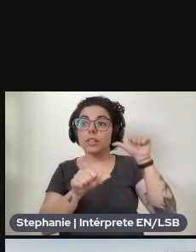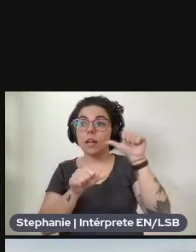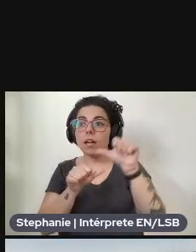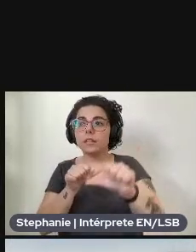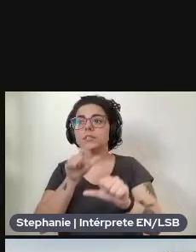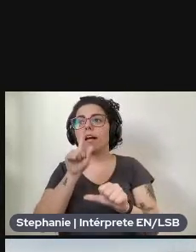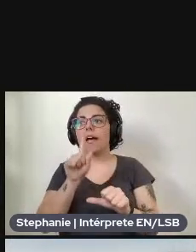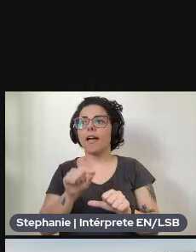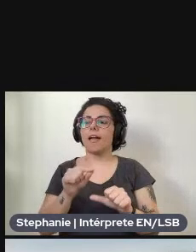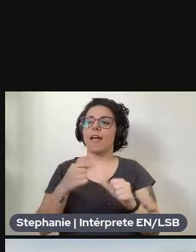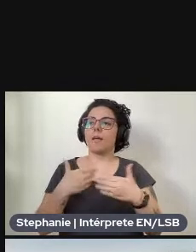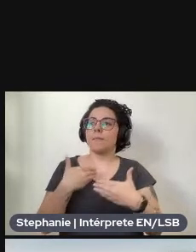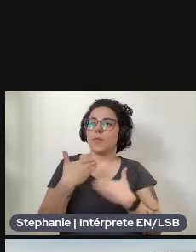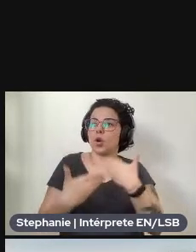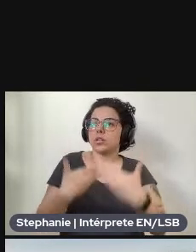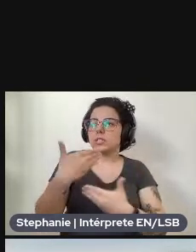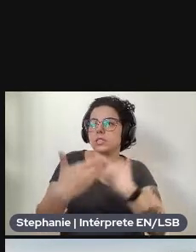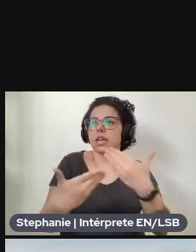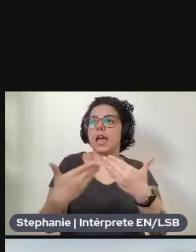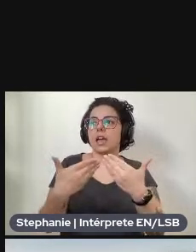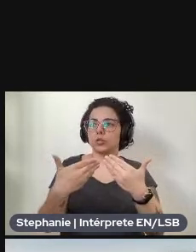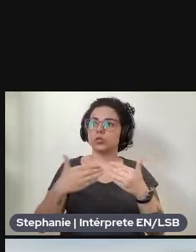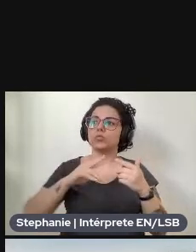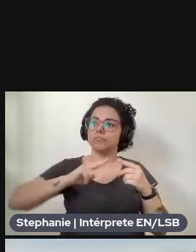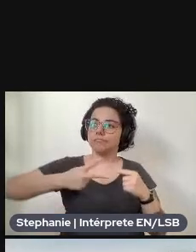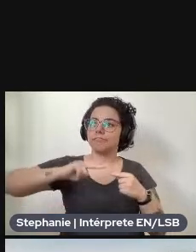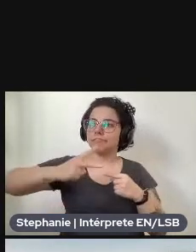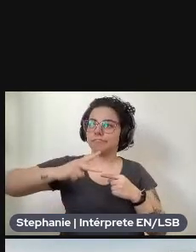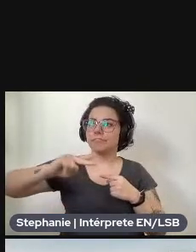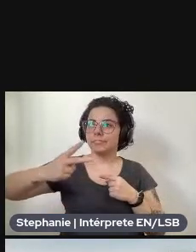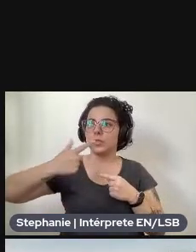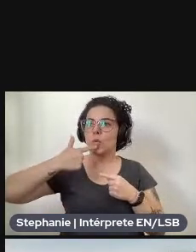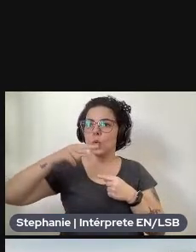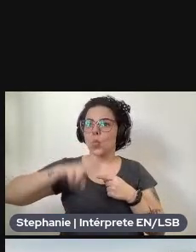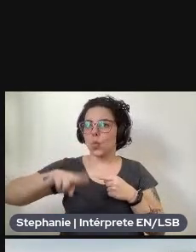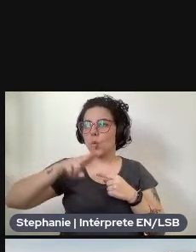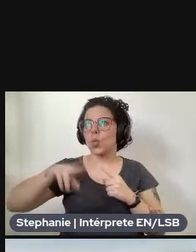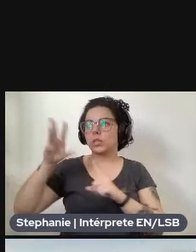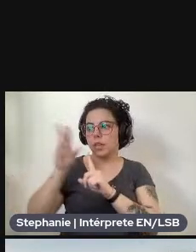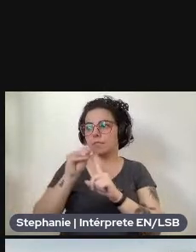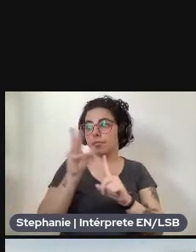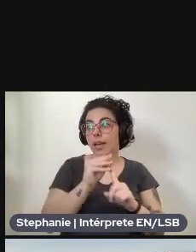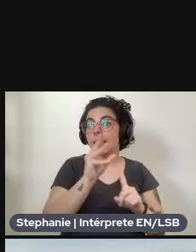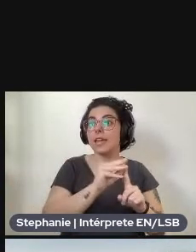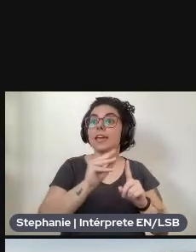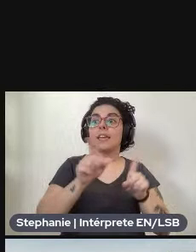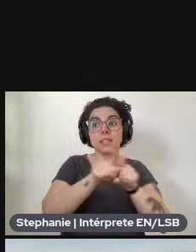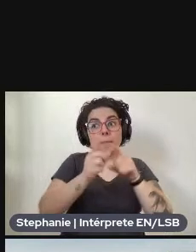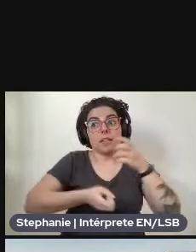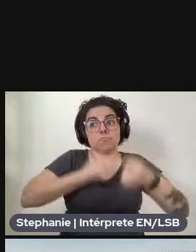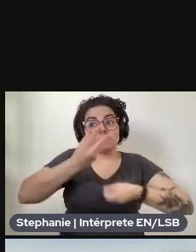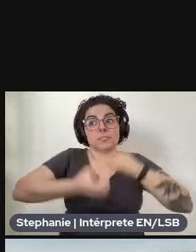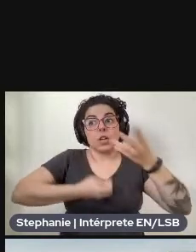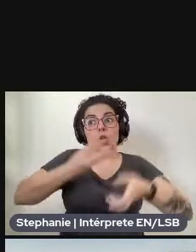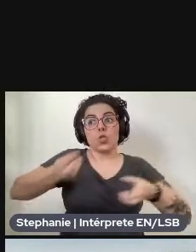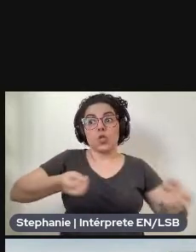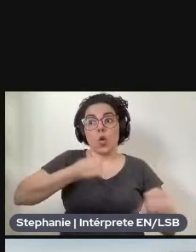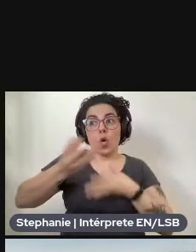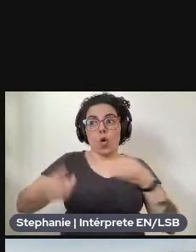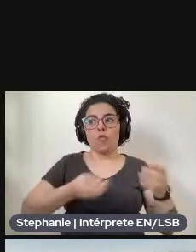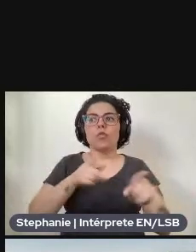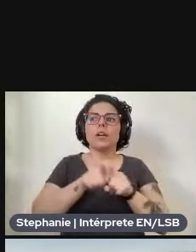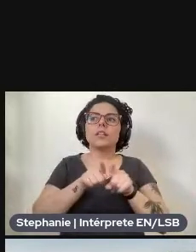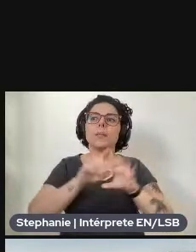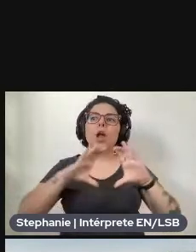of processes of replication of a particular innovation, and also a particular selection by